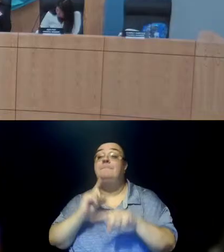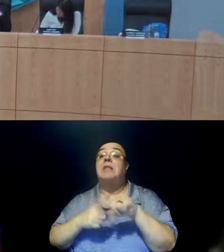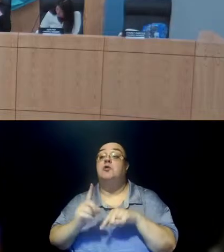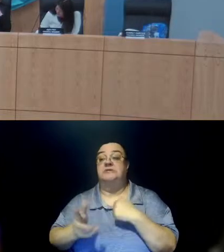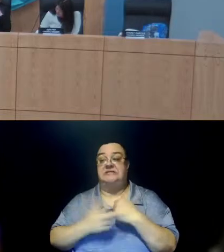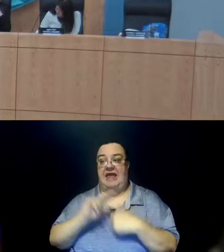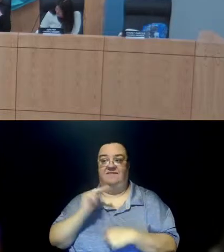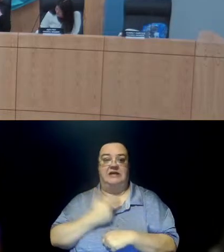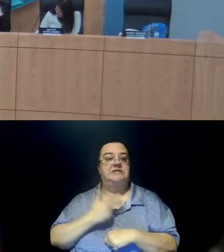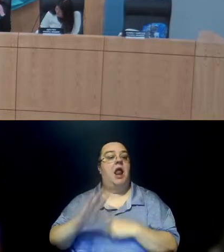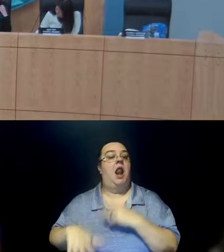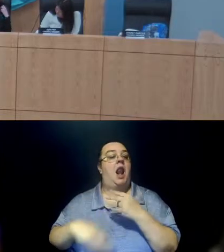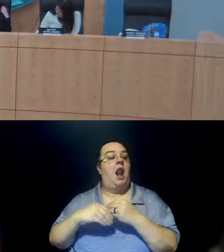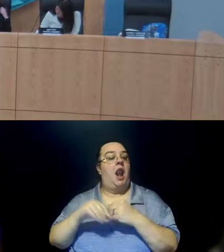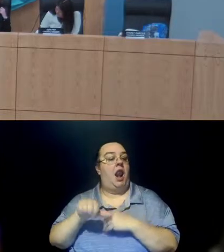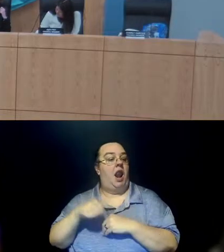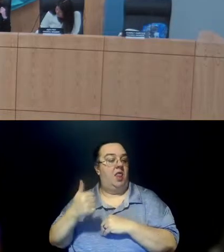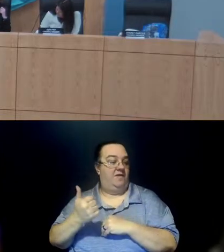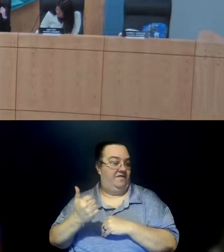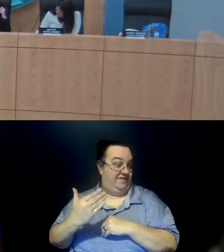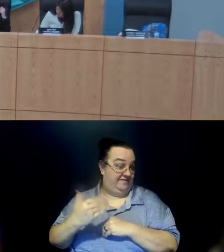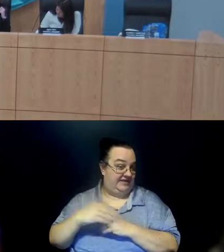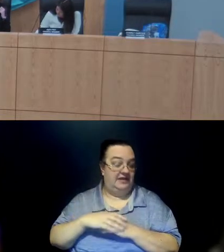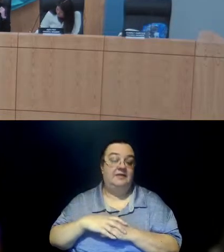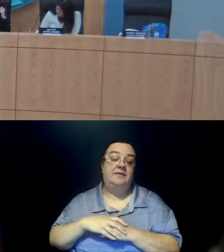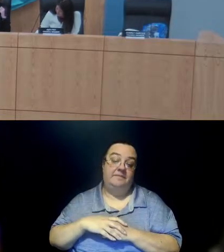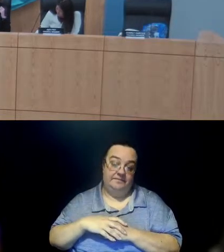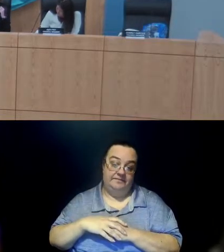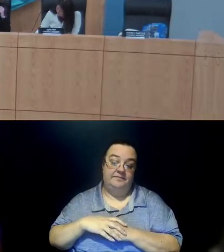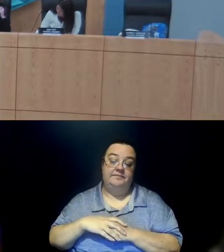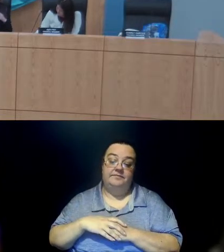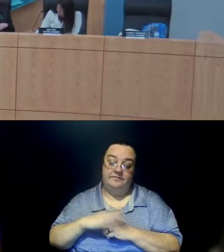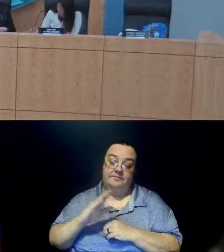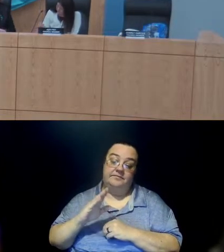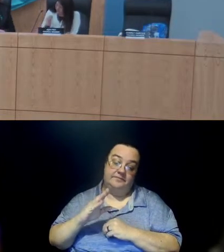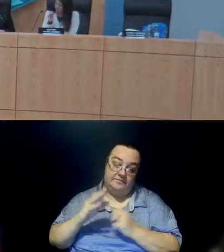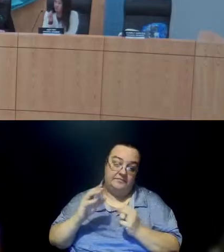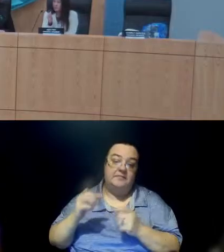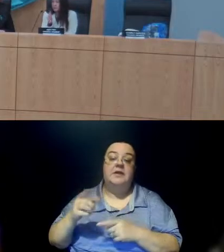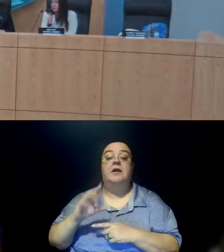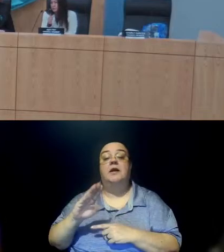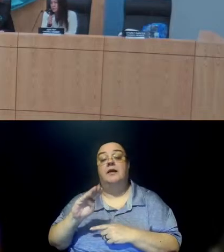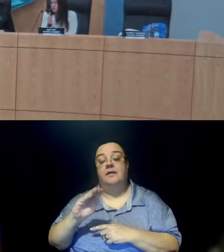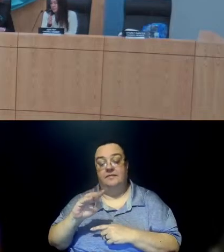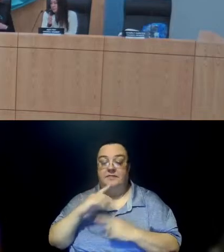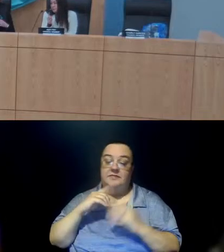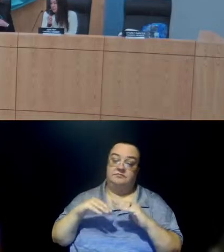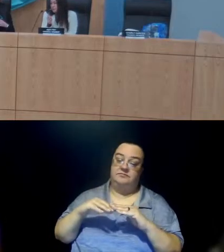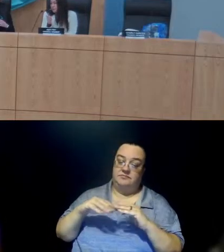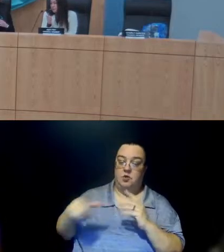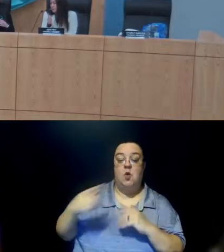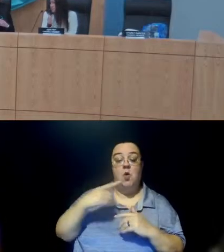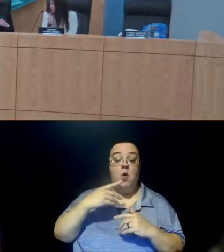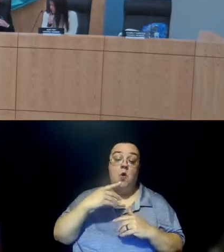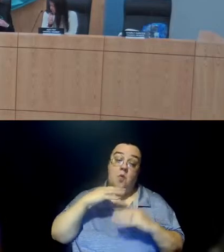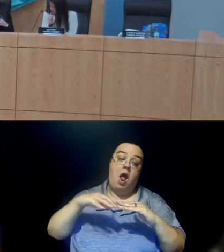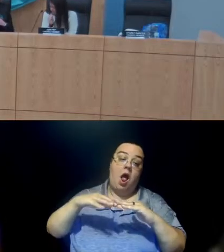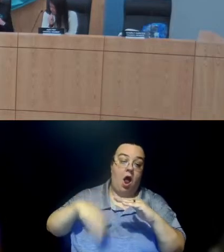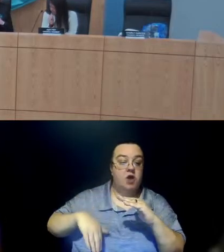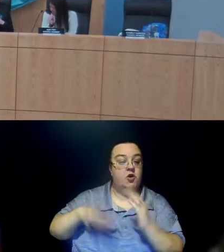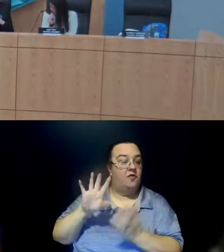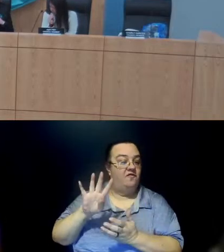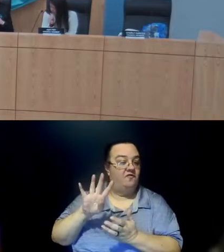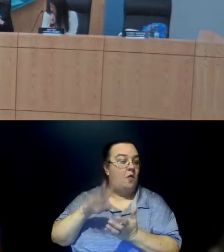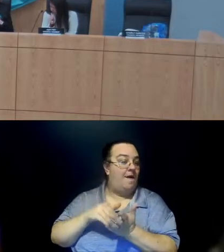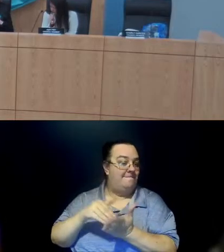Yes. So we'll call that. Okay. So you're under, Or 123. you're well under 3 million, you're under $4 million